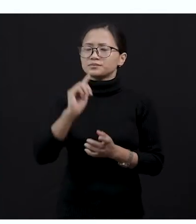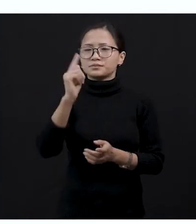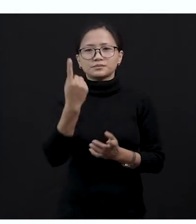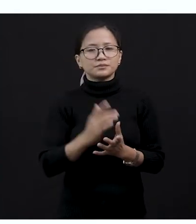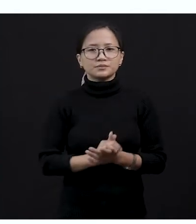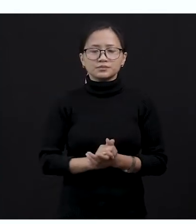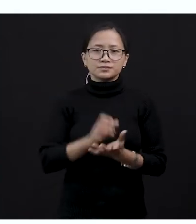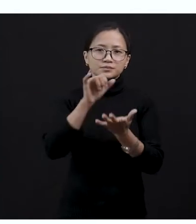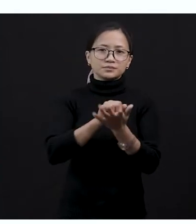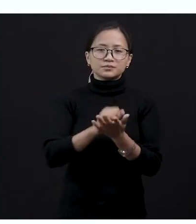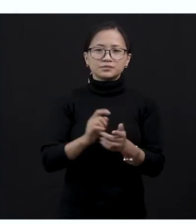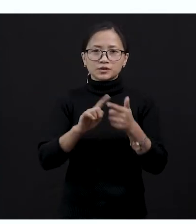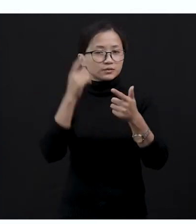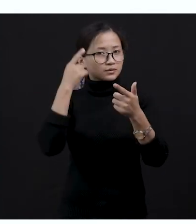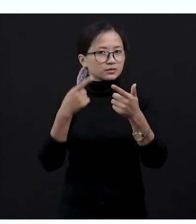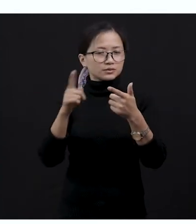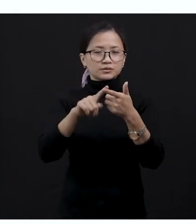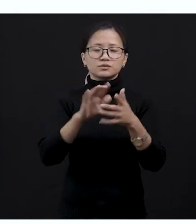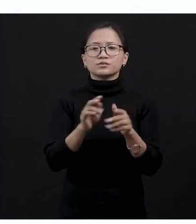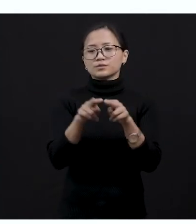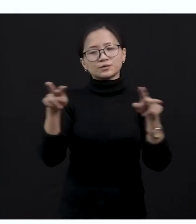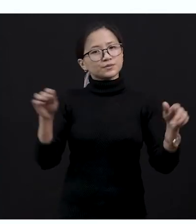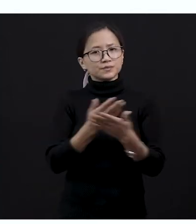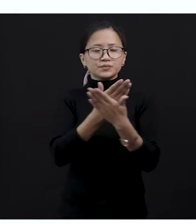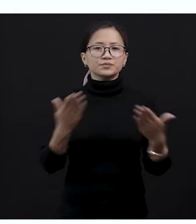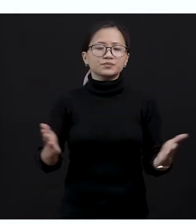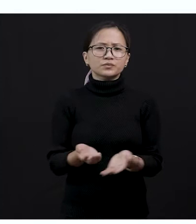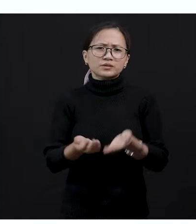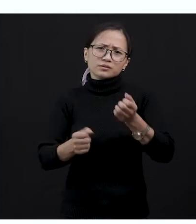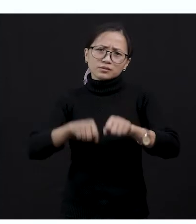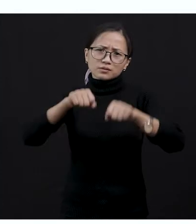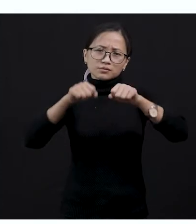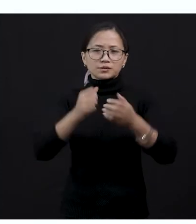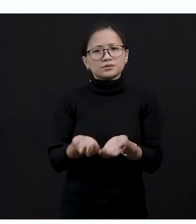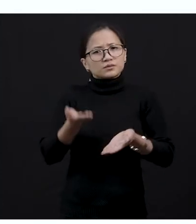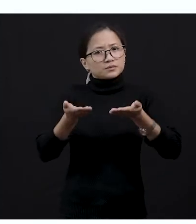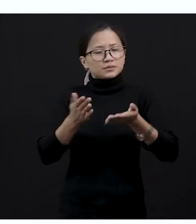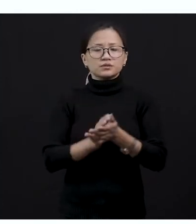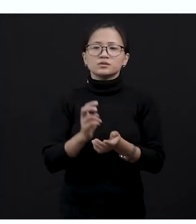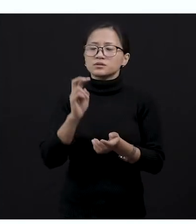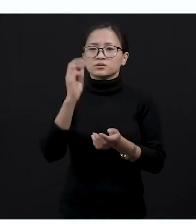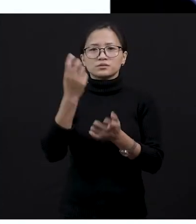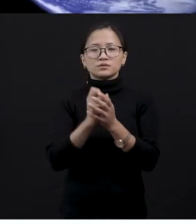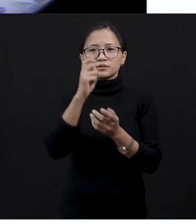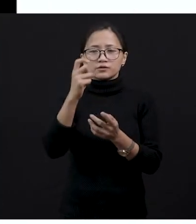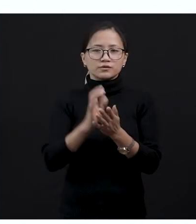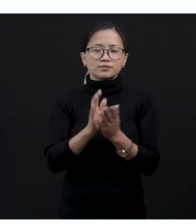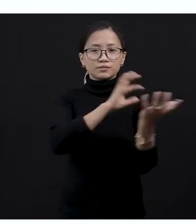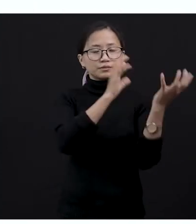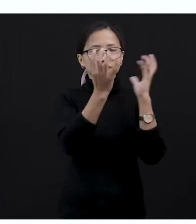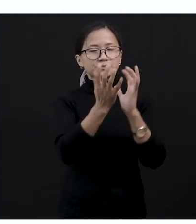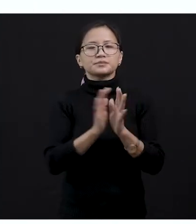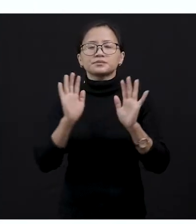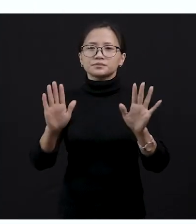planet that also experiences different things comparing to the other 7 planets, okay?